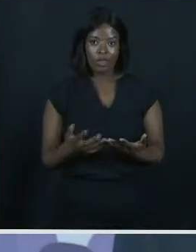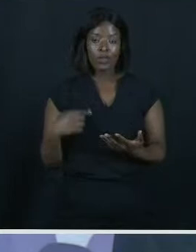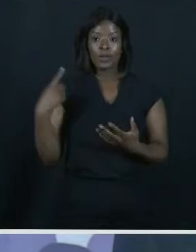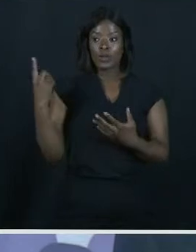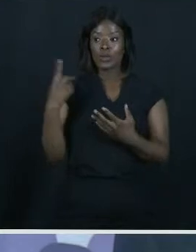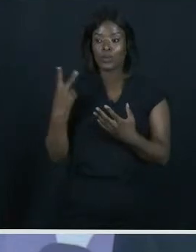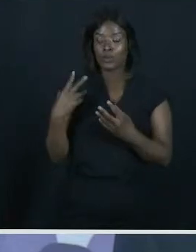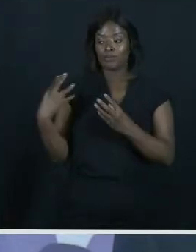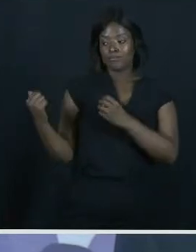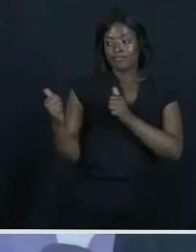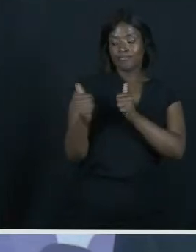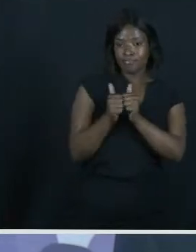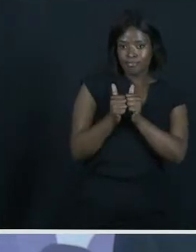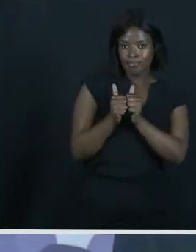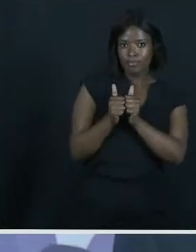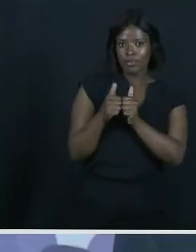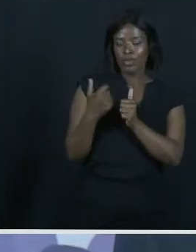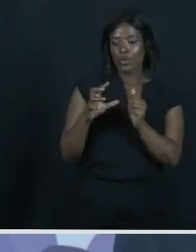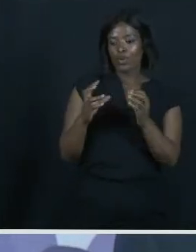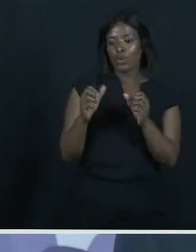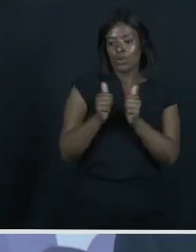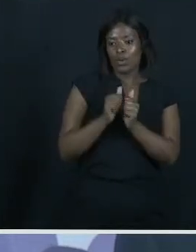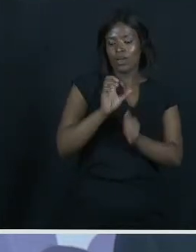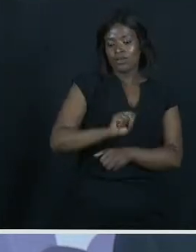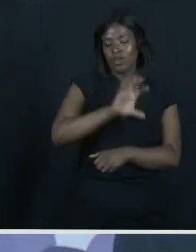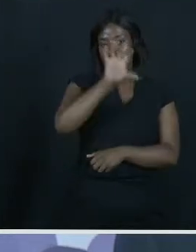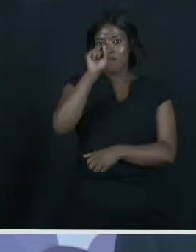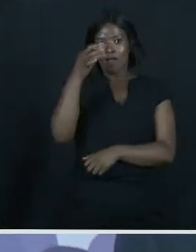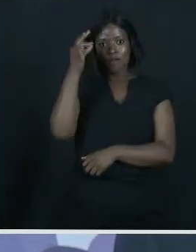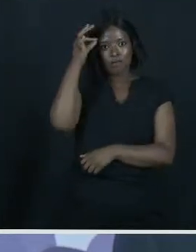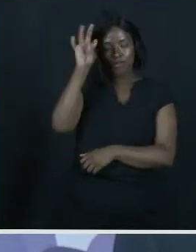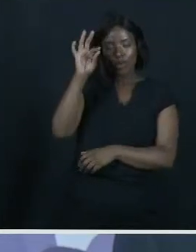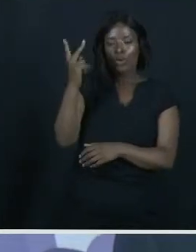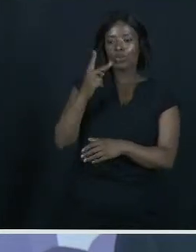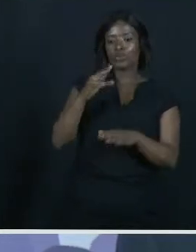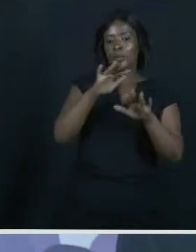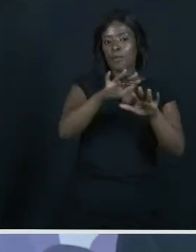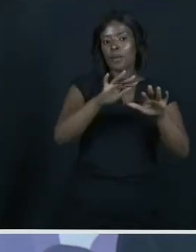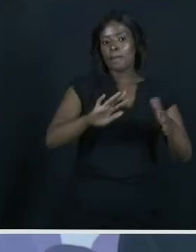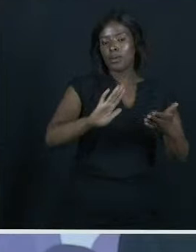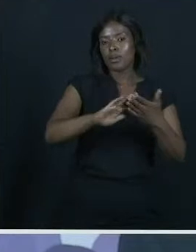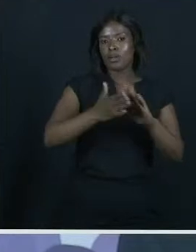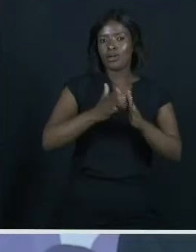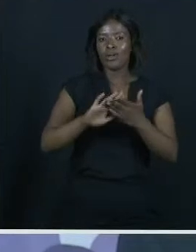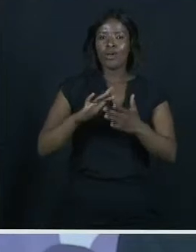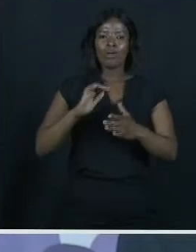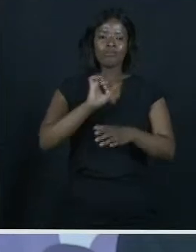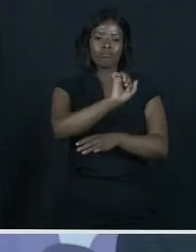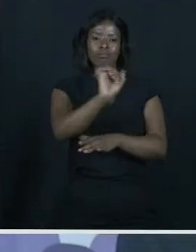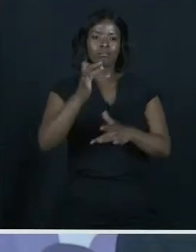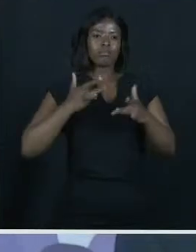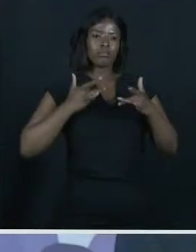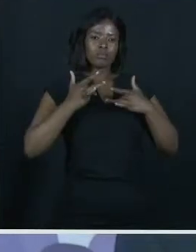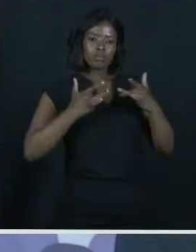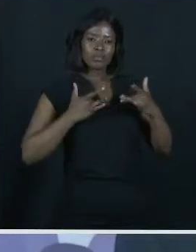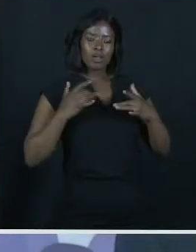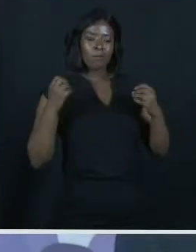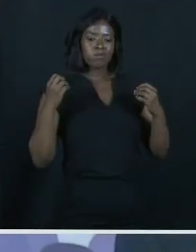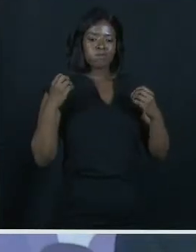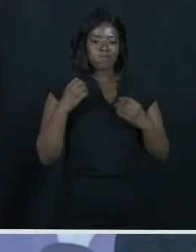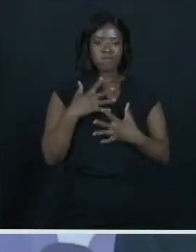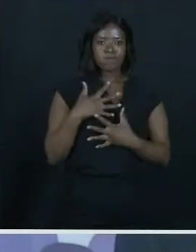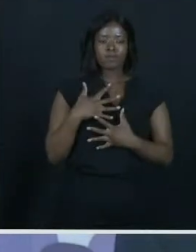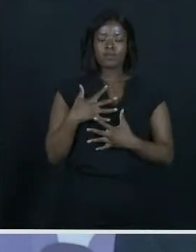partners working closely with the South African government and with civil society, we share your concerns about the shockingly